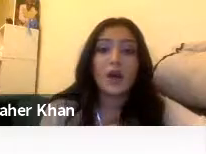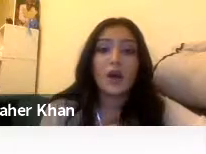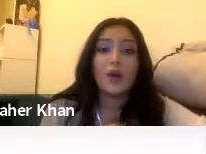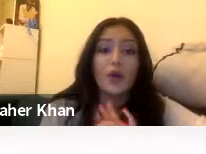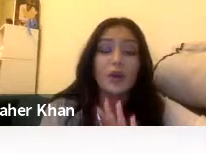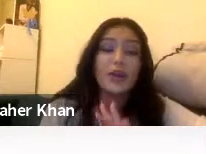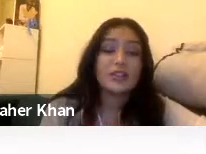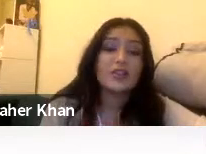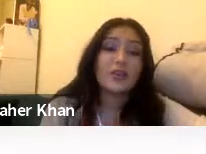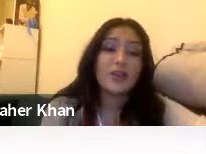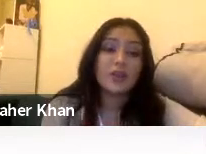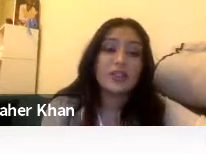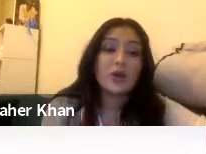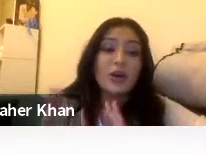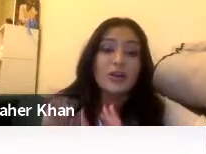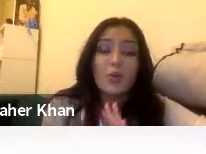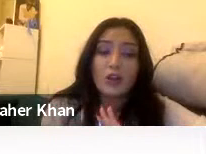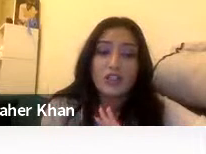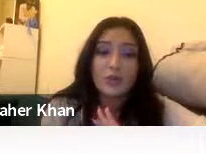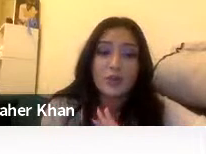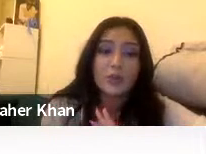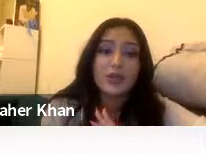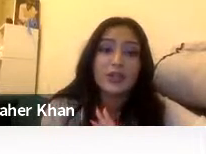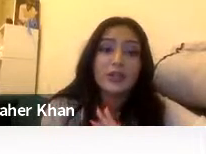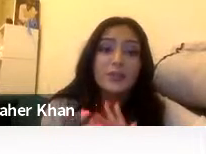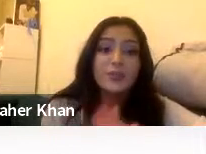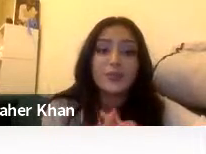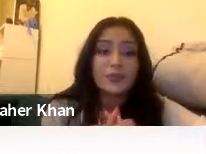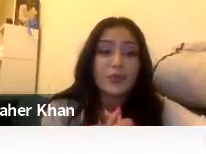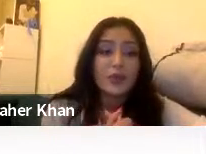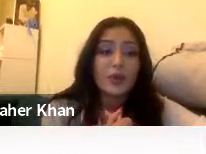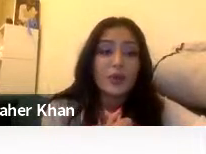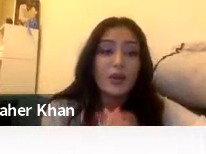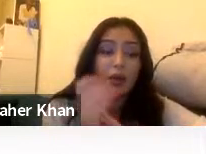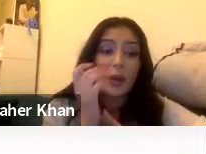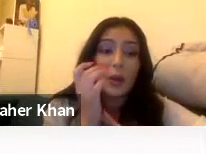And oh yeah, this is the video. Let's go ahead and watch it really quickly.